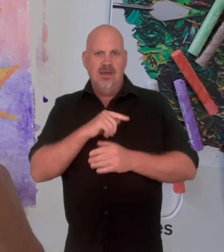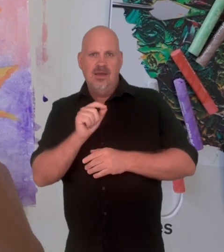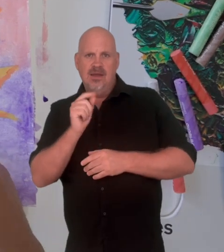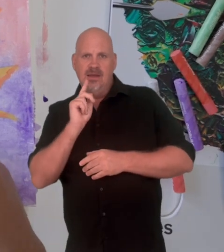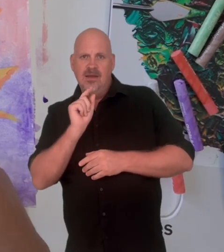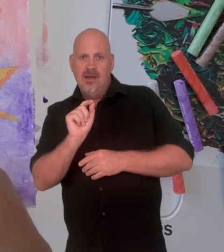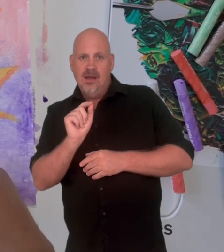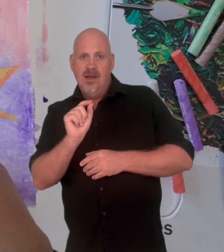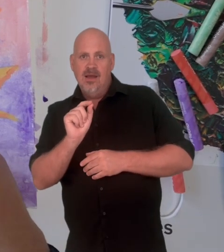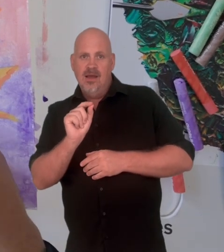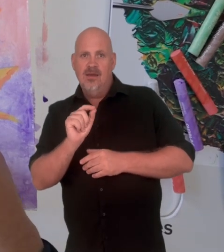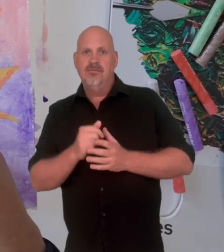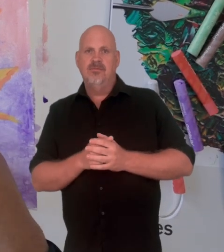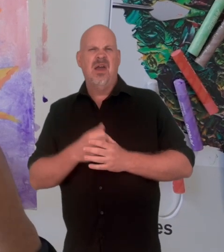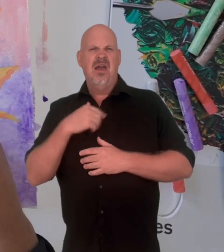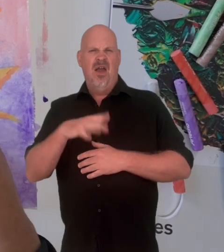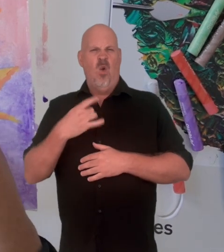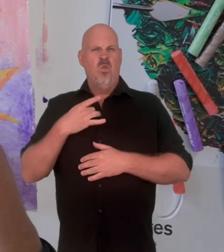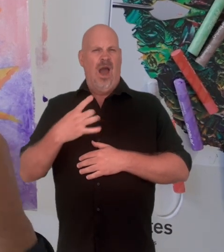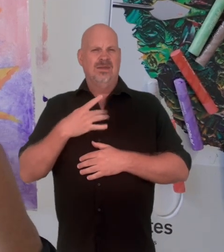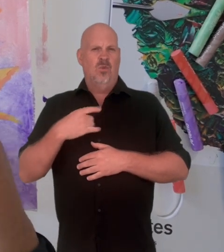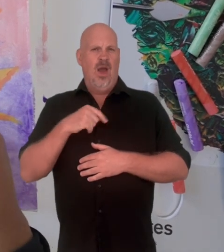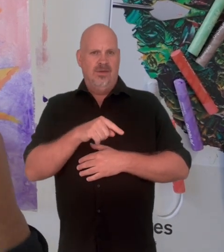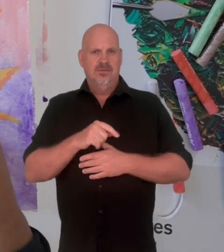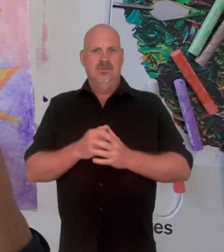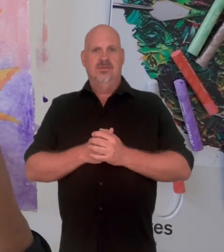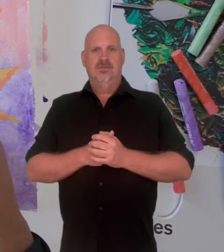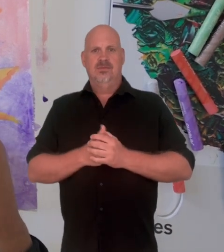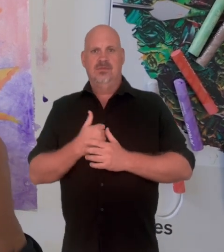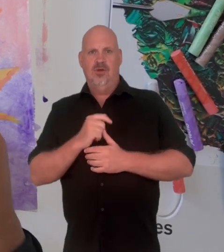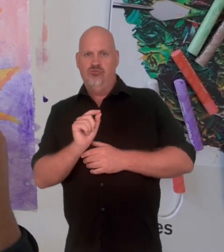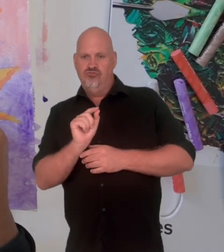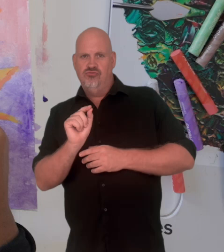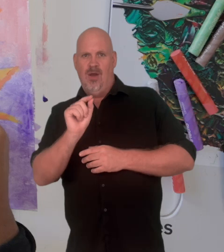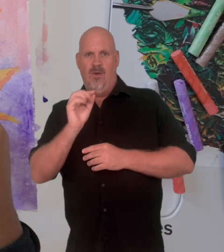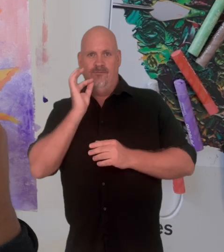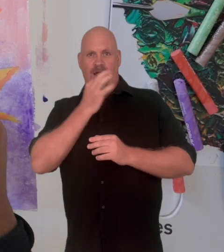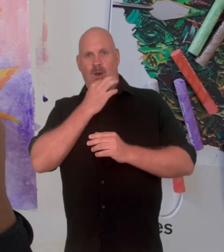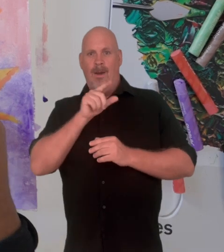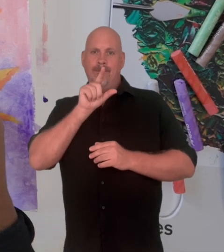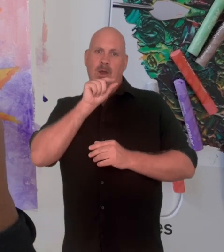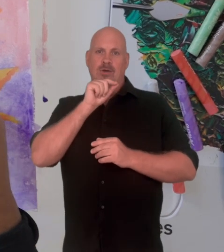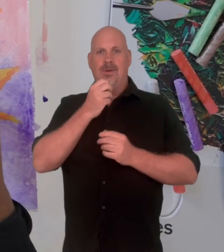Actually, I'll use white. I'm just going to go round the bird of paradise